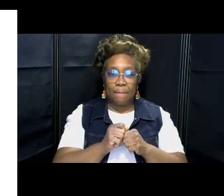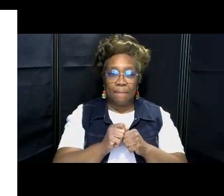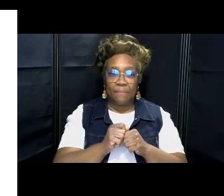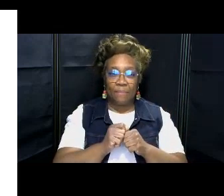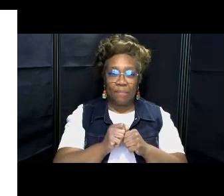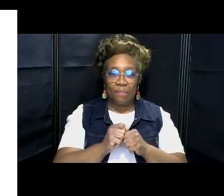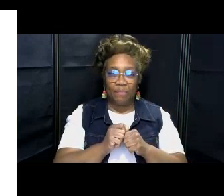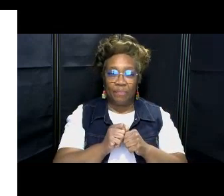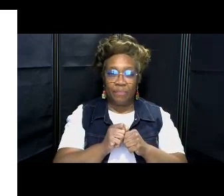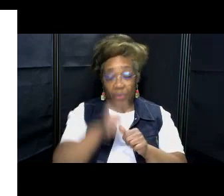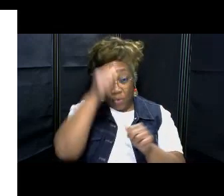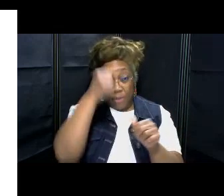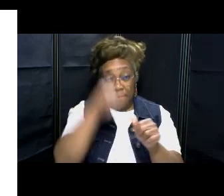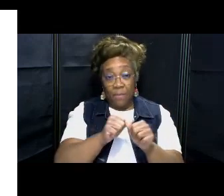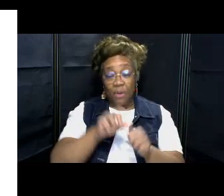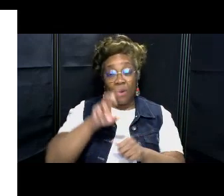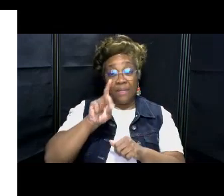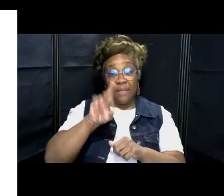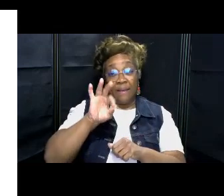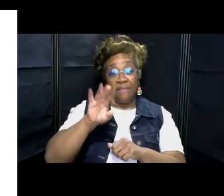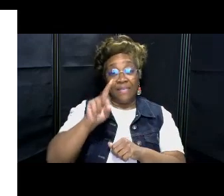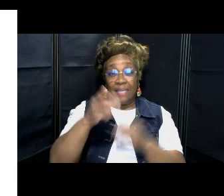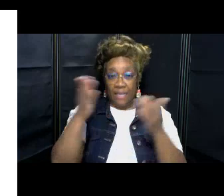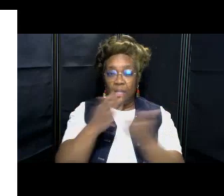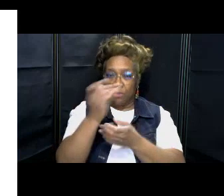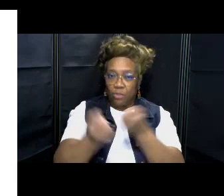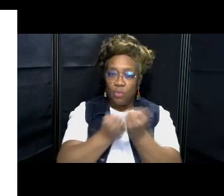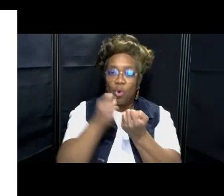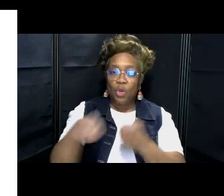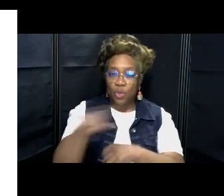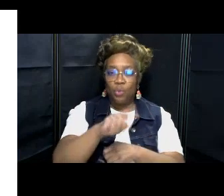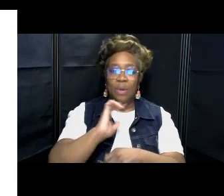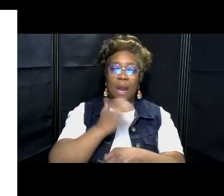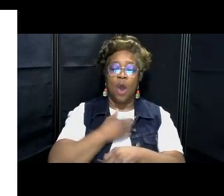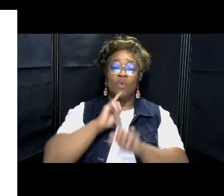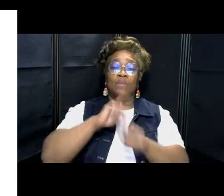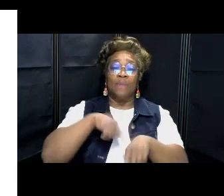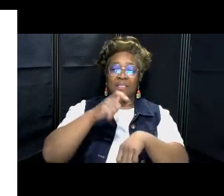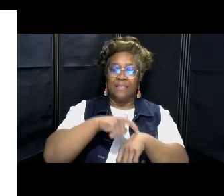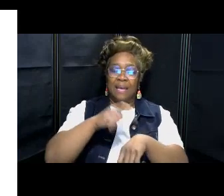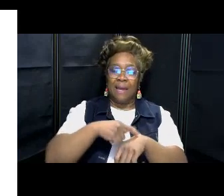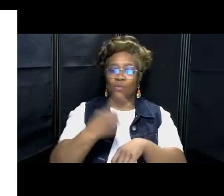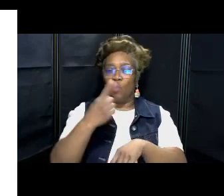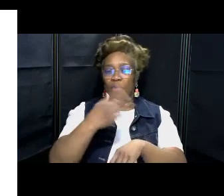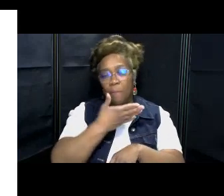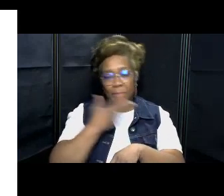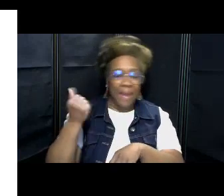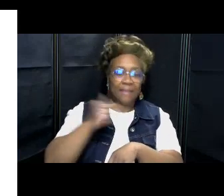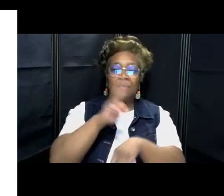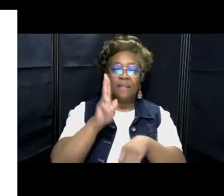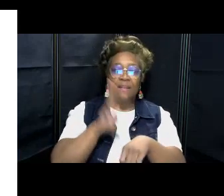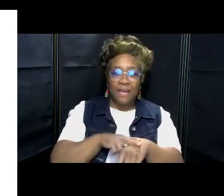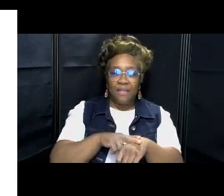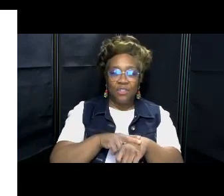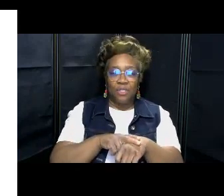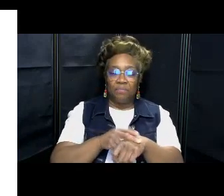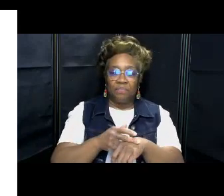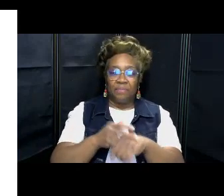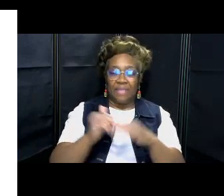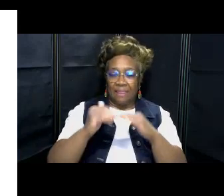So remember, DFD is here for you. Our response time is one of the best in the nation, well under that 5-minute